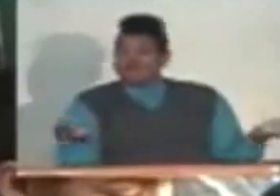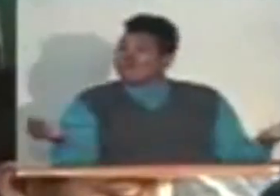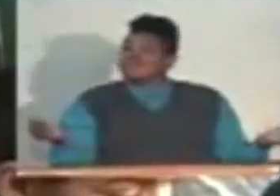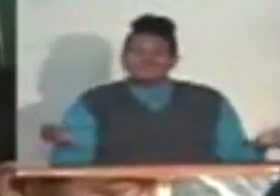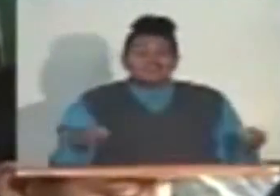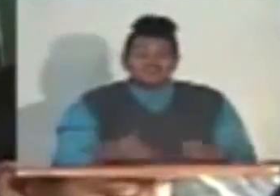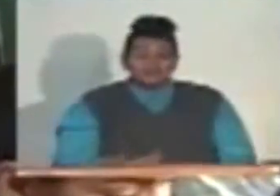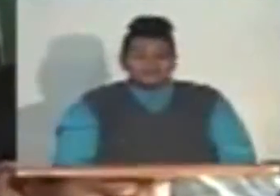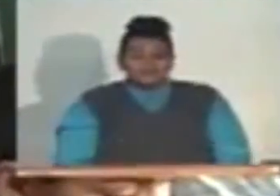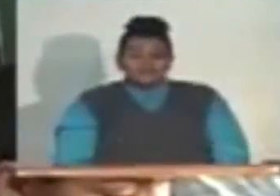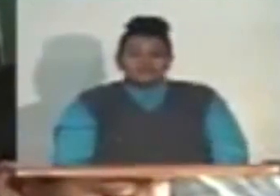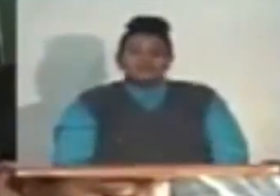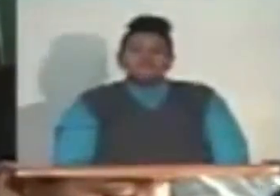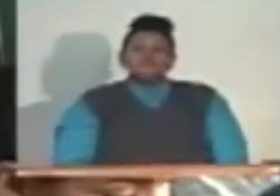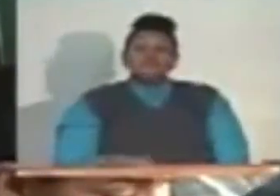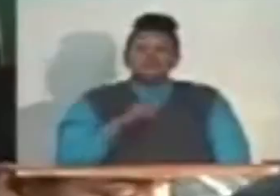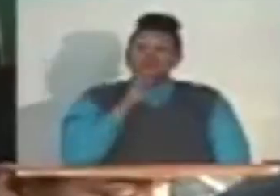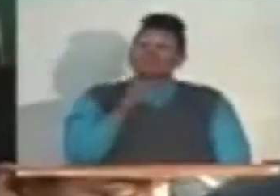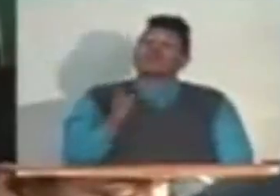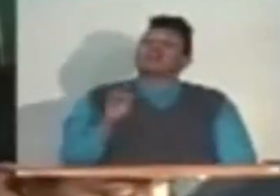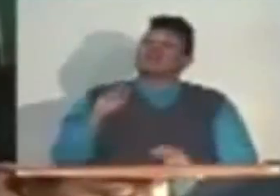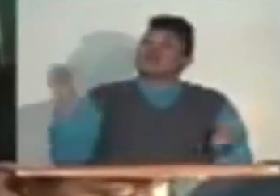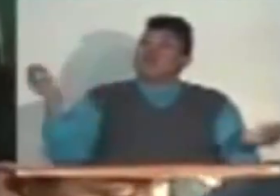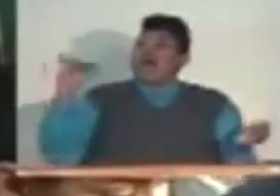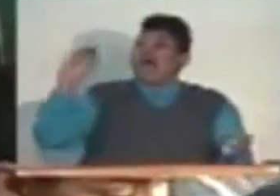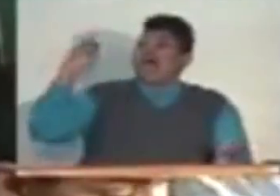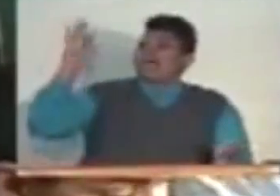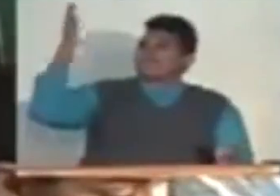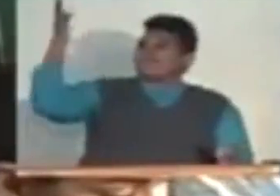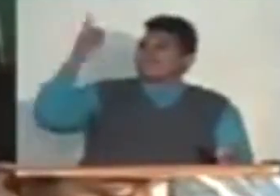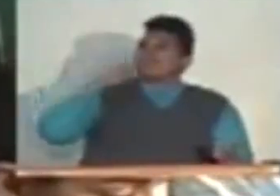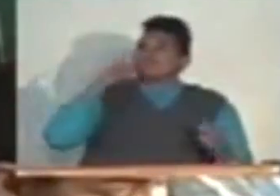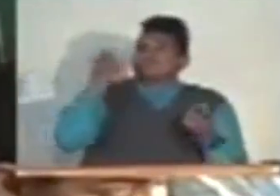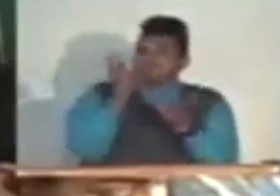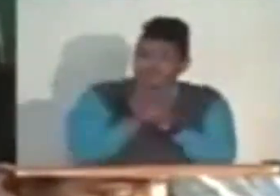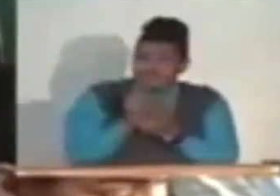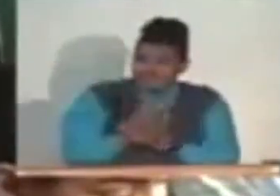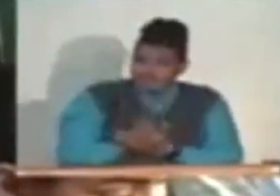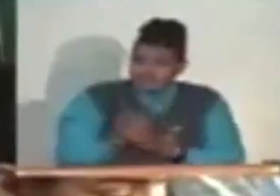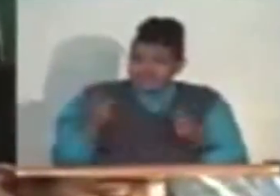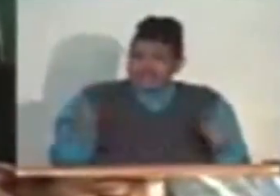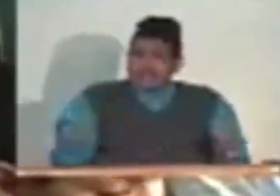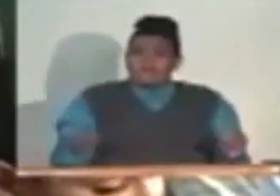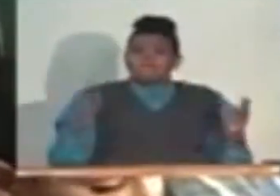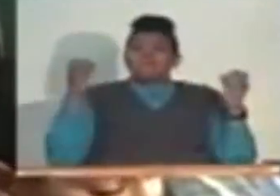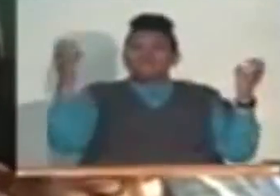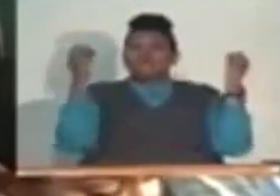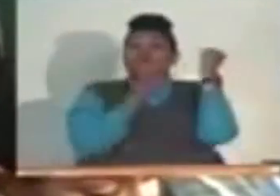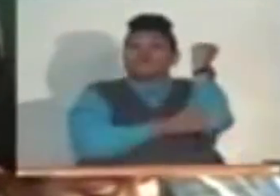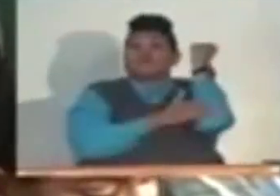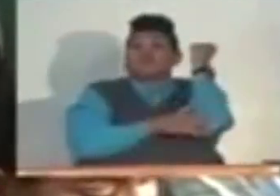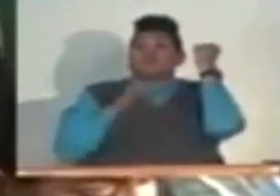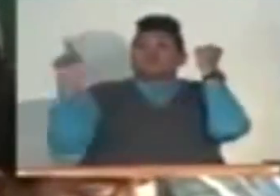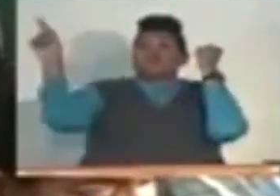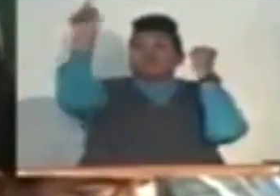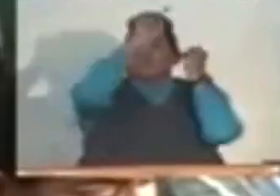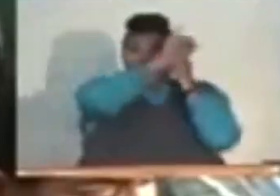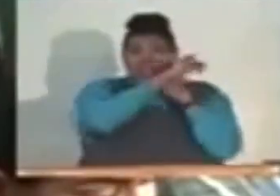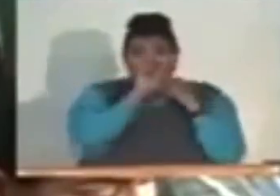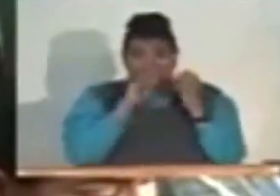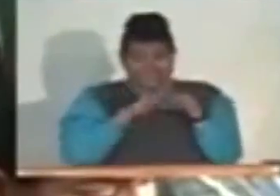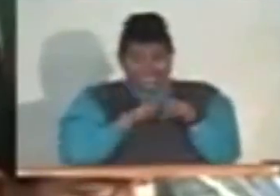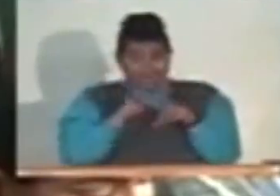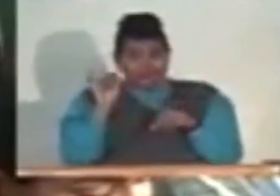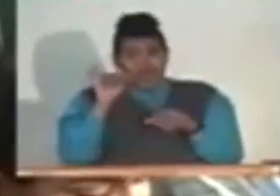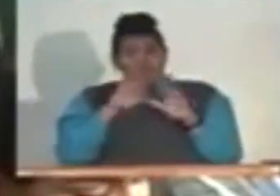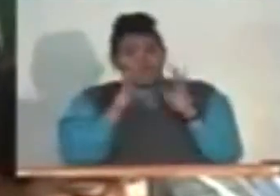exchange. In the absence of the IMF seal of approval, multilateral institutions at that time,